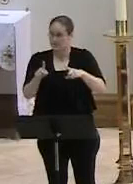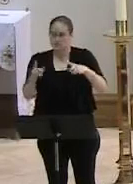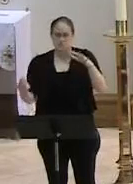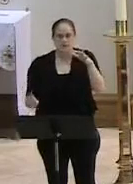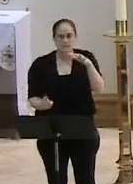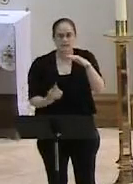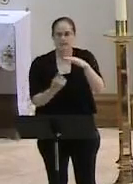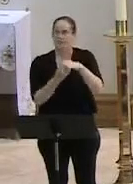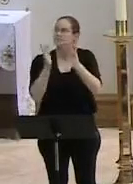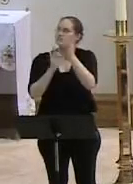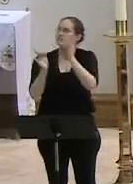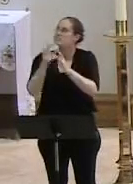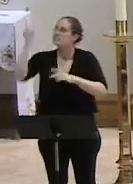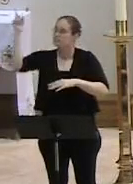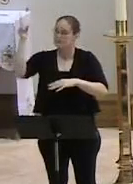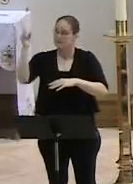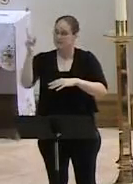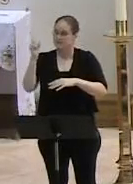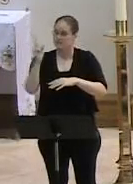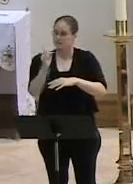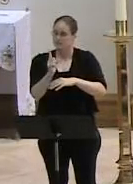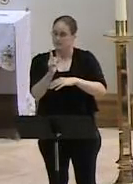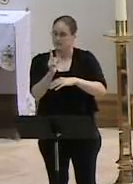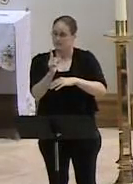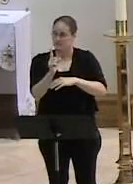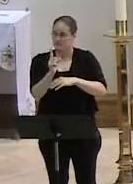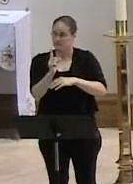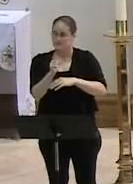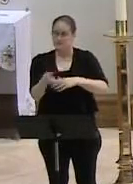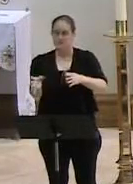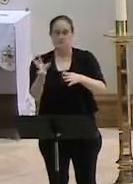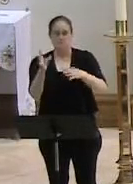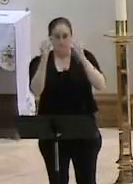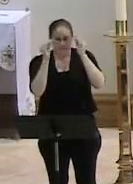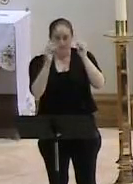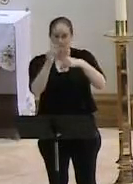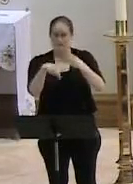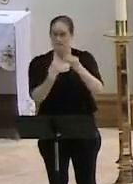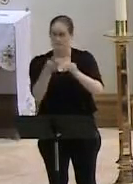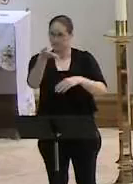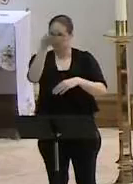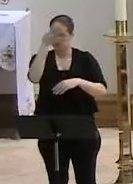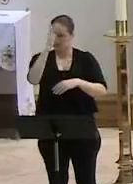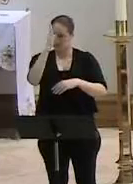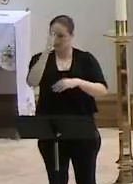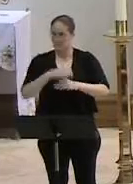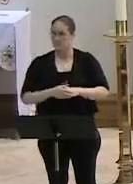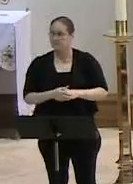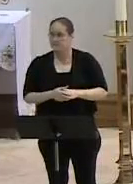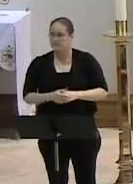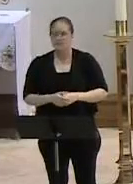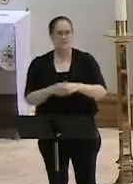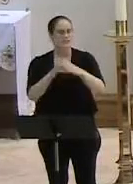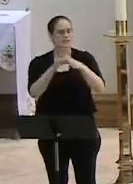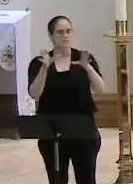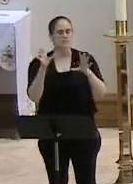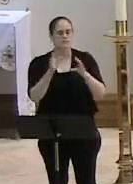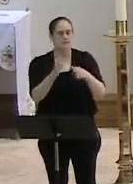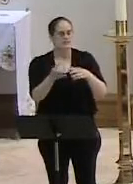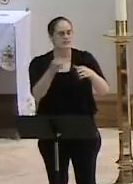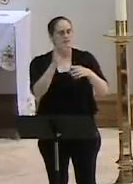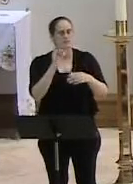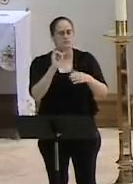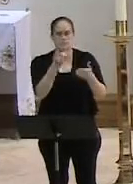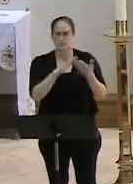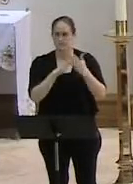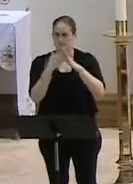appearing to them during the 40 days and speaking about the kingdom of God. While meeting them, he enjoined them not to depart from